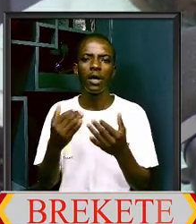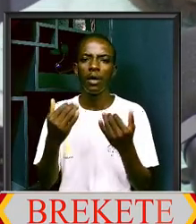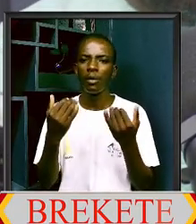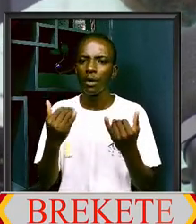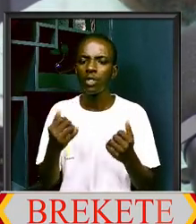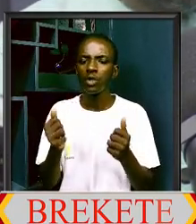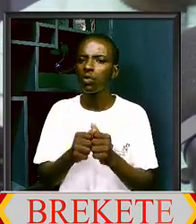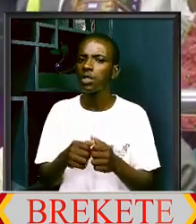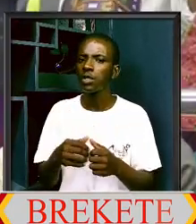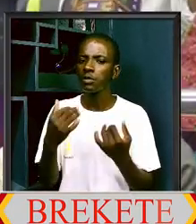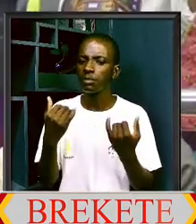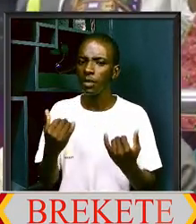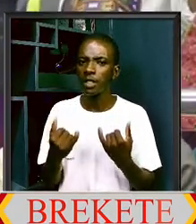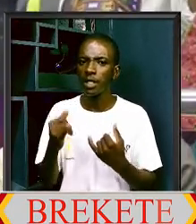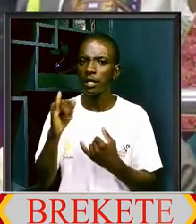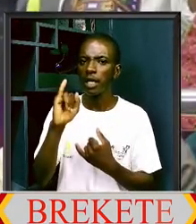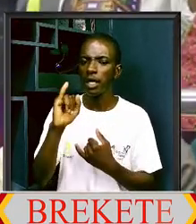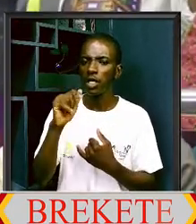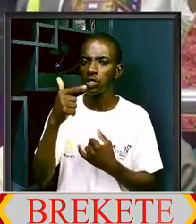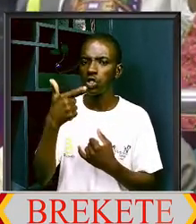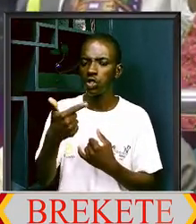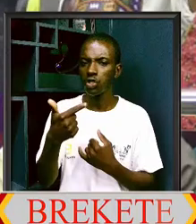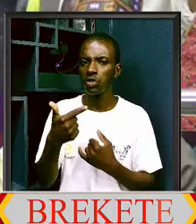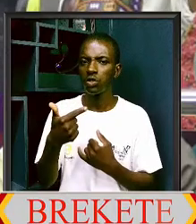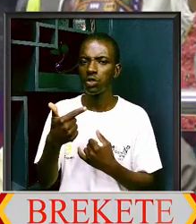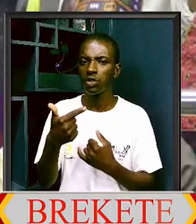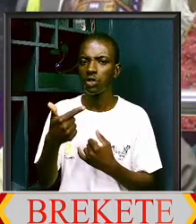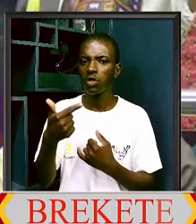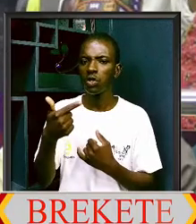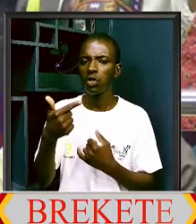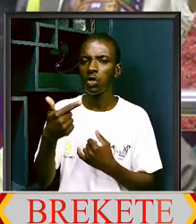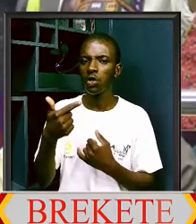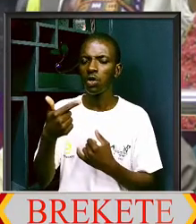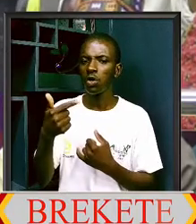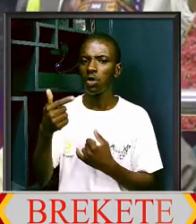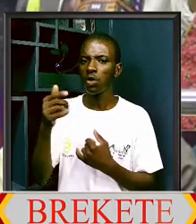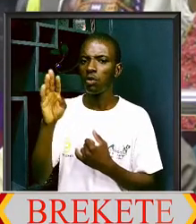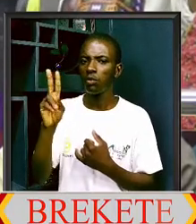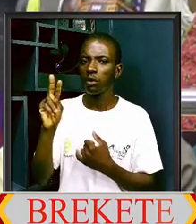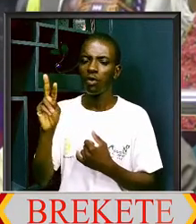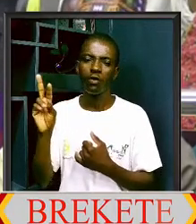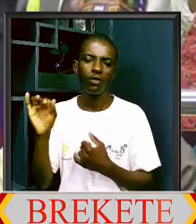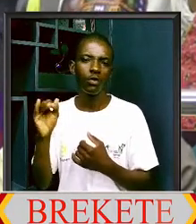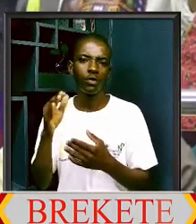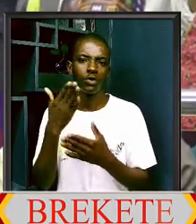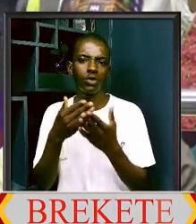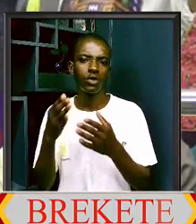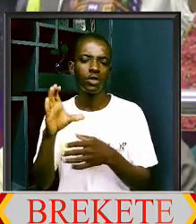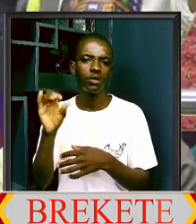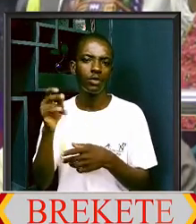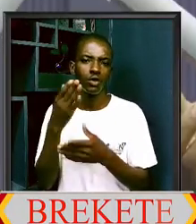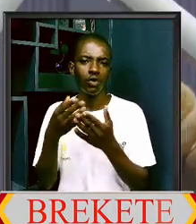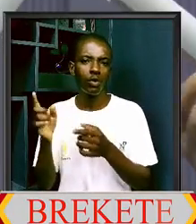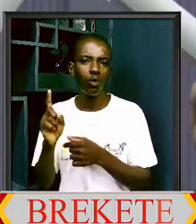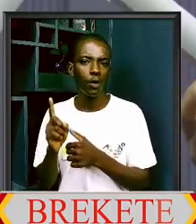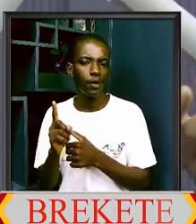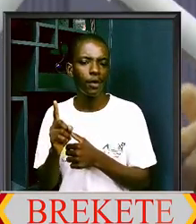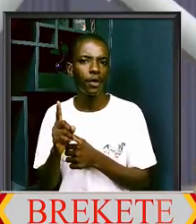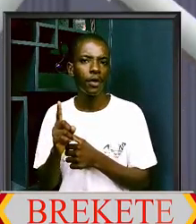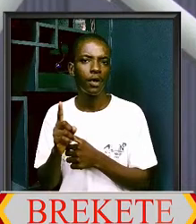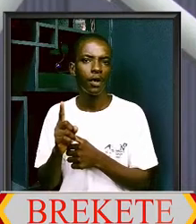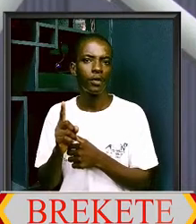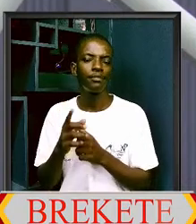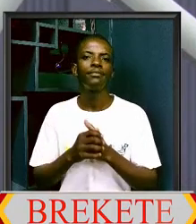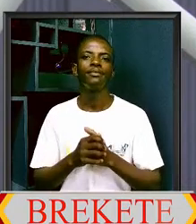IG tell them lastly now be CP somewhere yes sir don't worry the